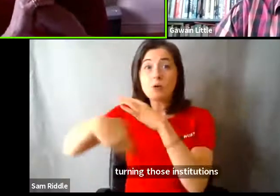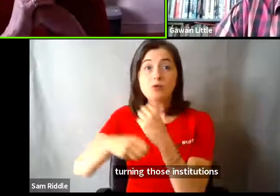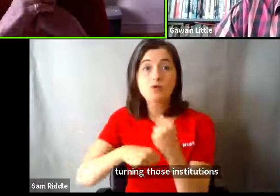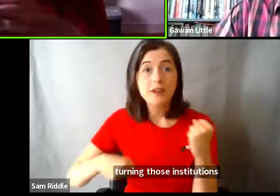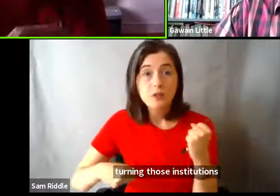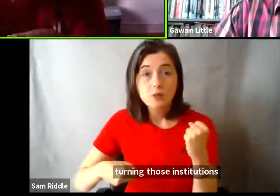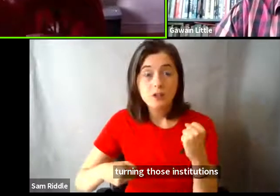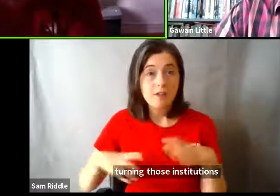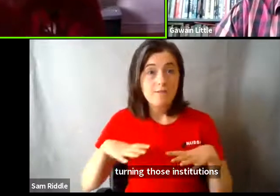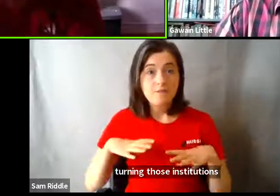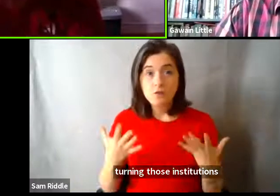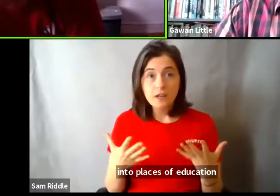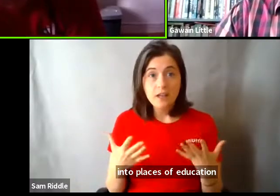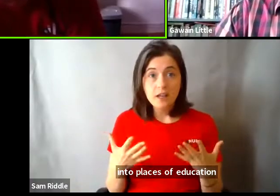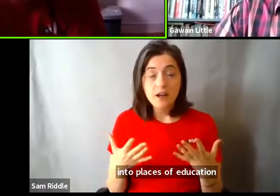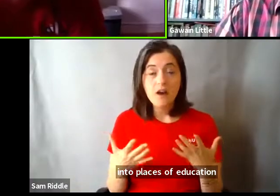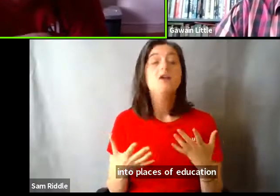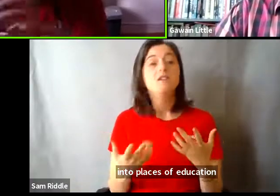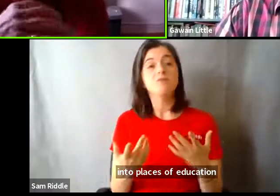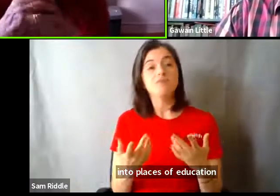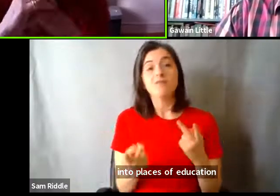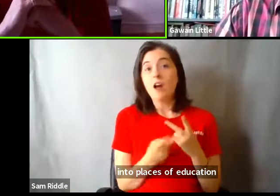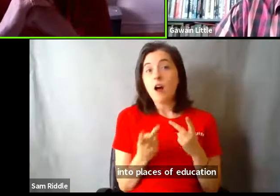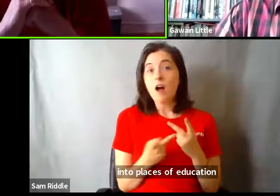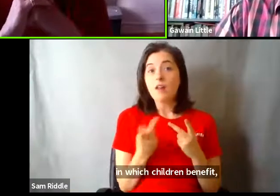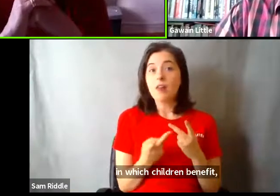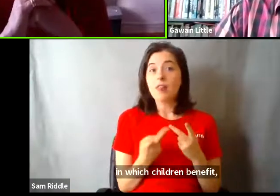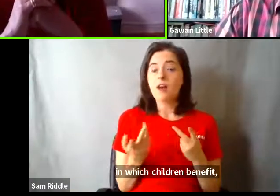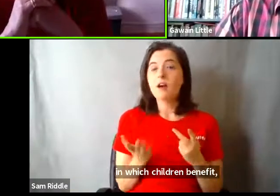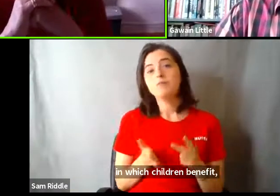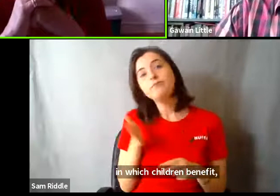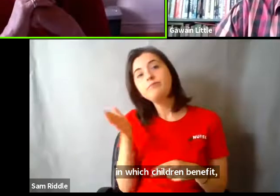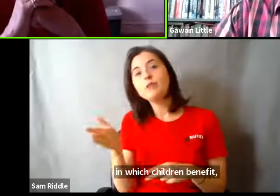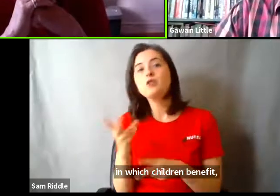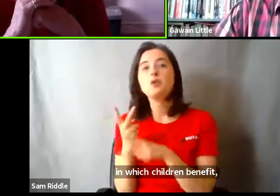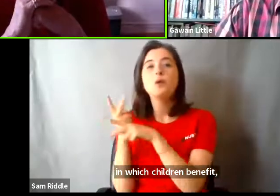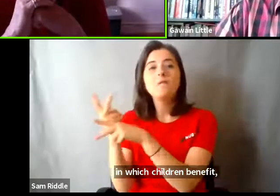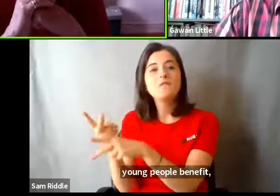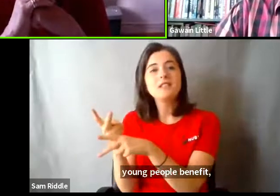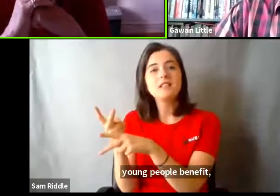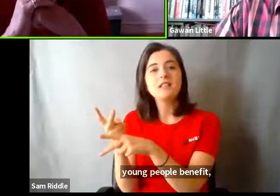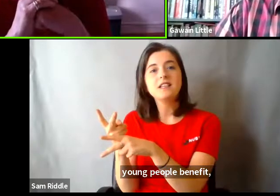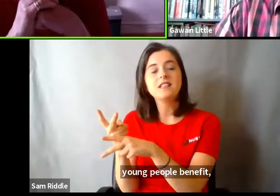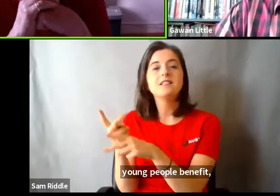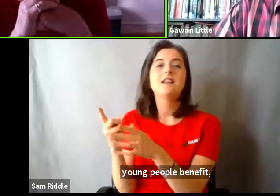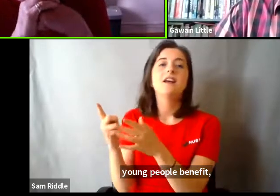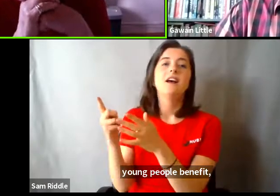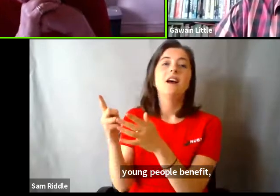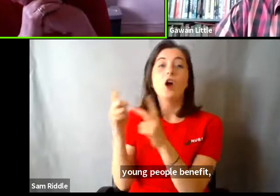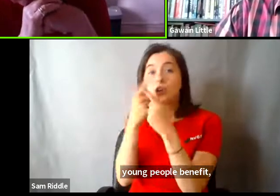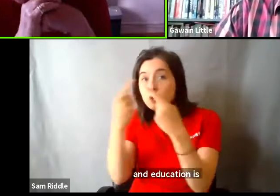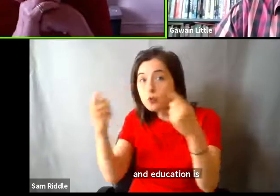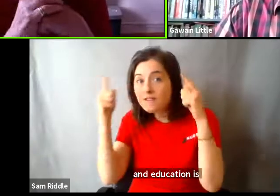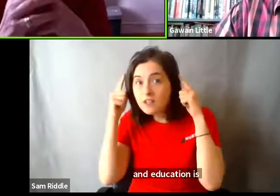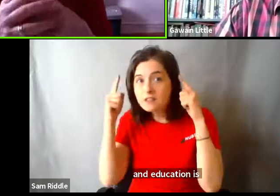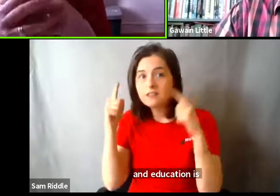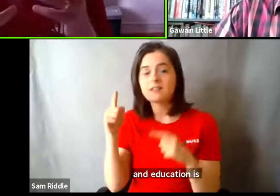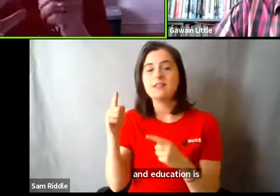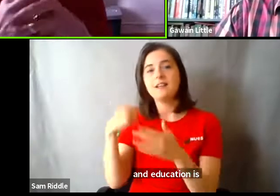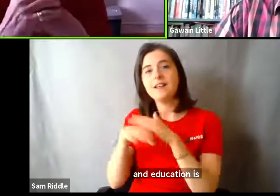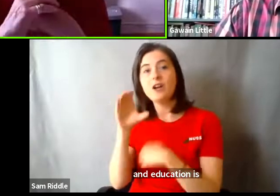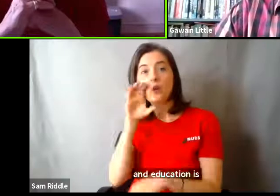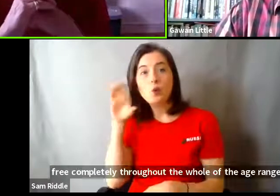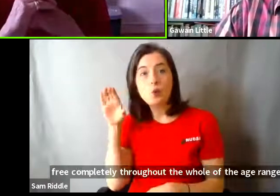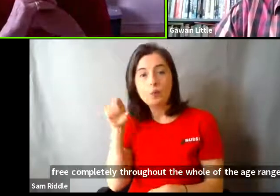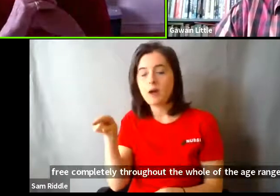education. Again, we went on another story. We went on a visit to Pina del Rio, to the university there. And I